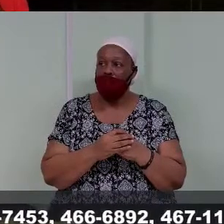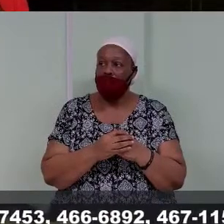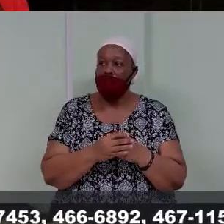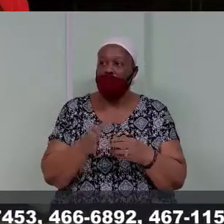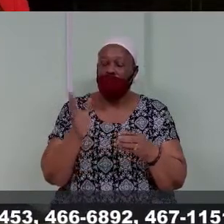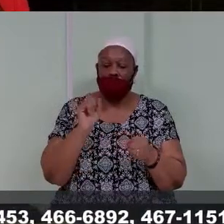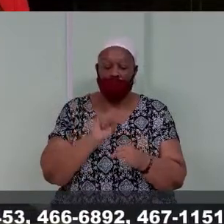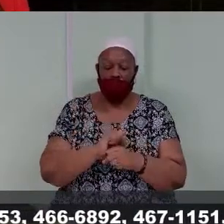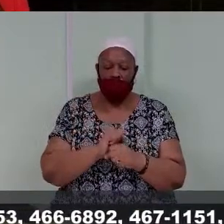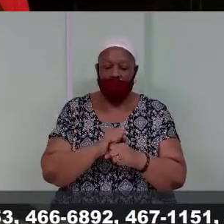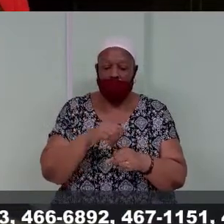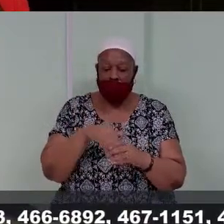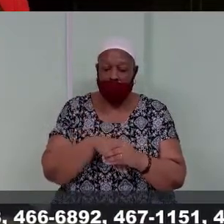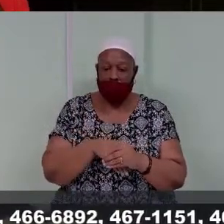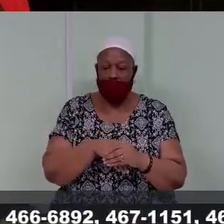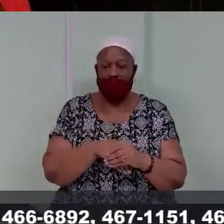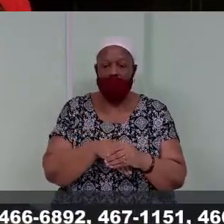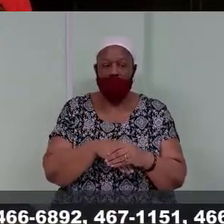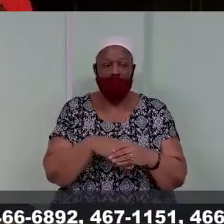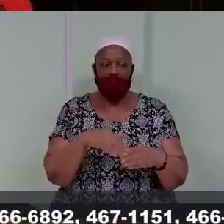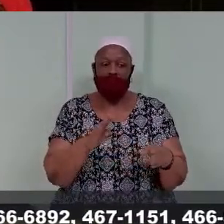Enterprises. On the left